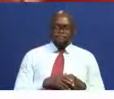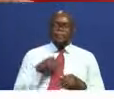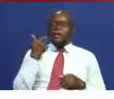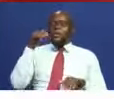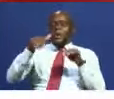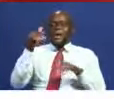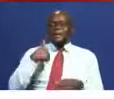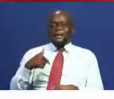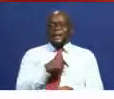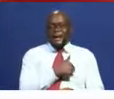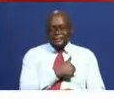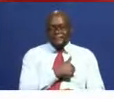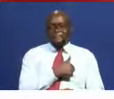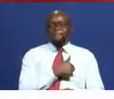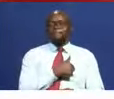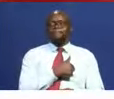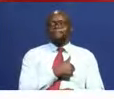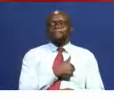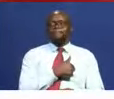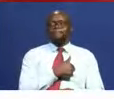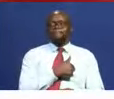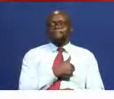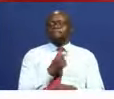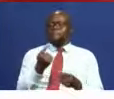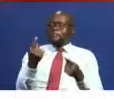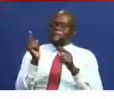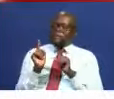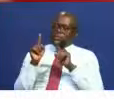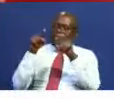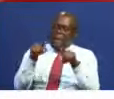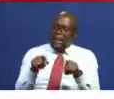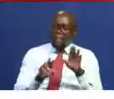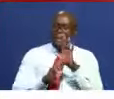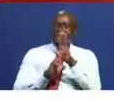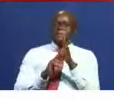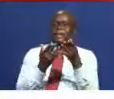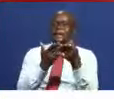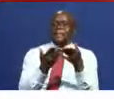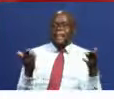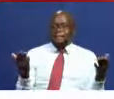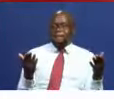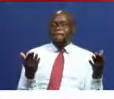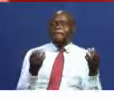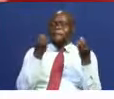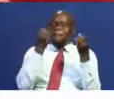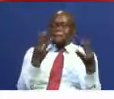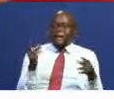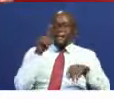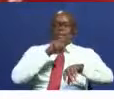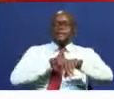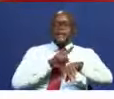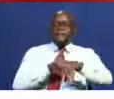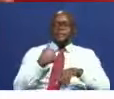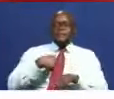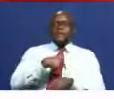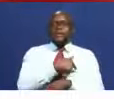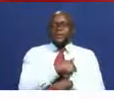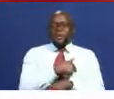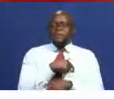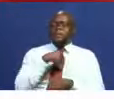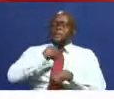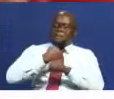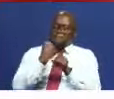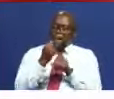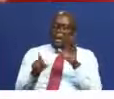who elected us to come and represent them. And many are times we pass even